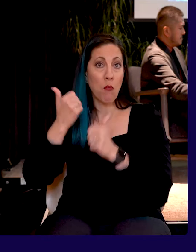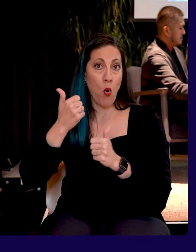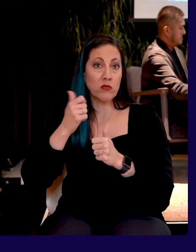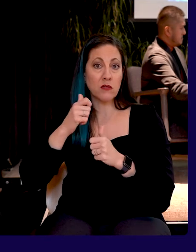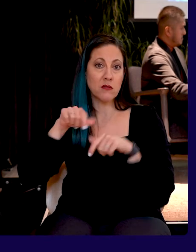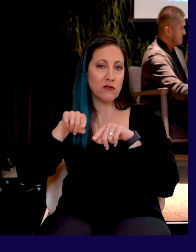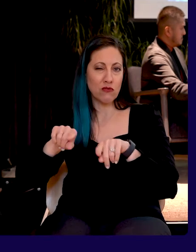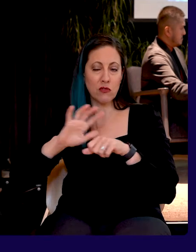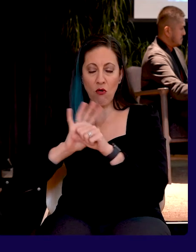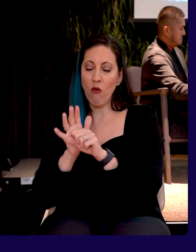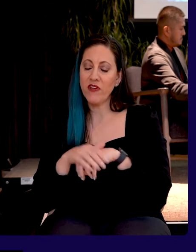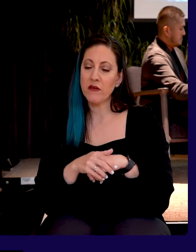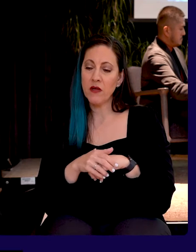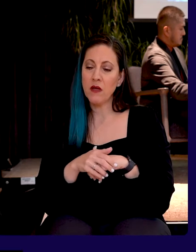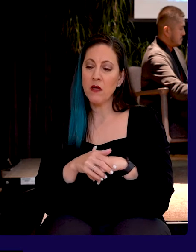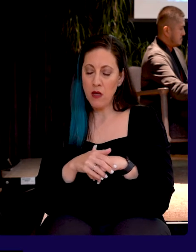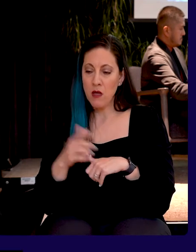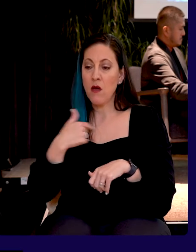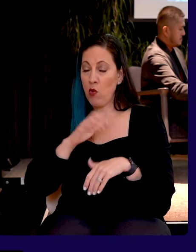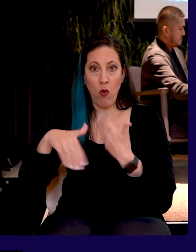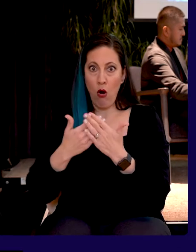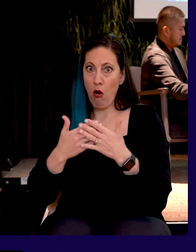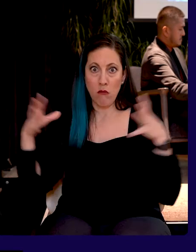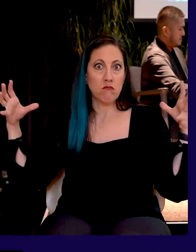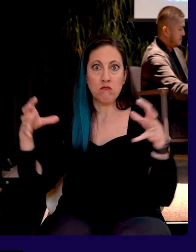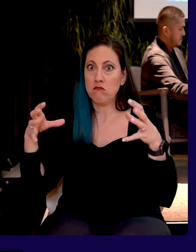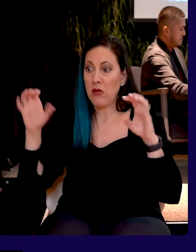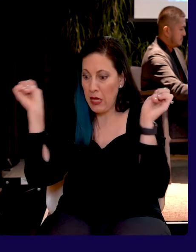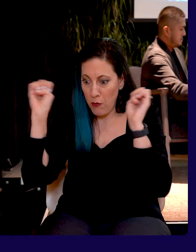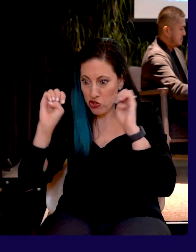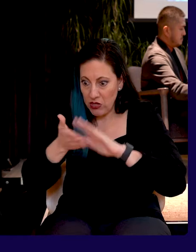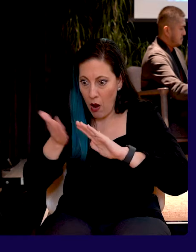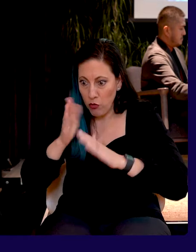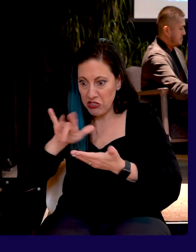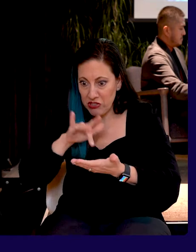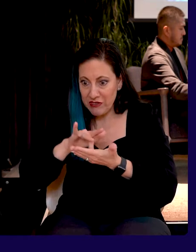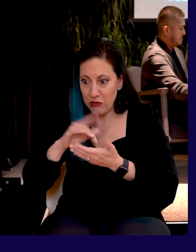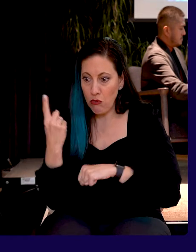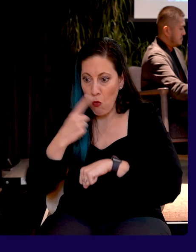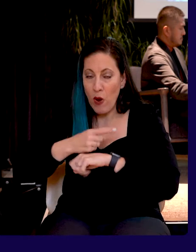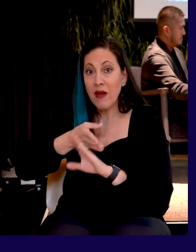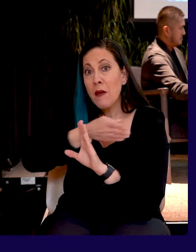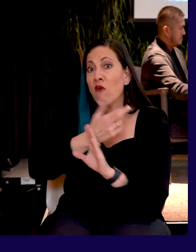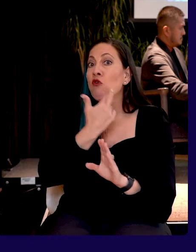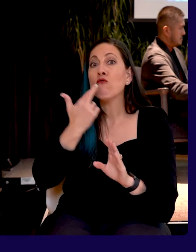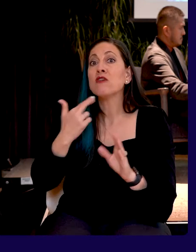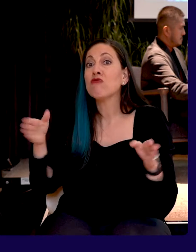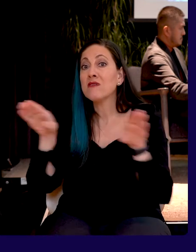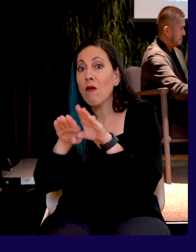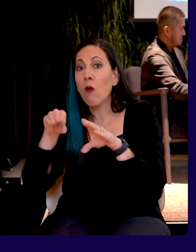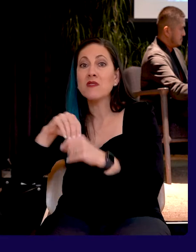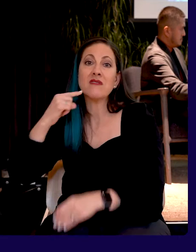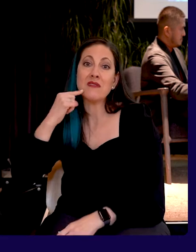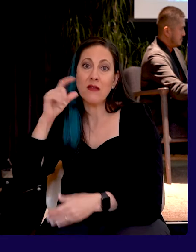was it was actually we were all at our emergency operations center the day before restaurants closed in San